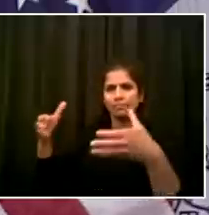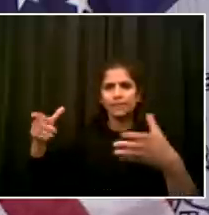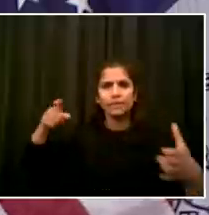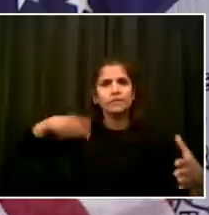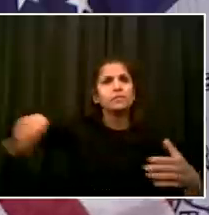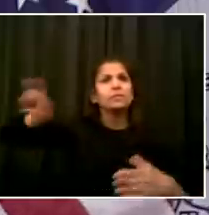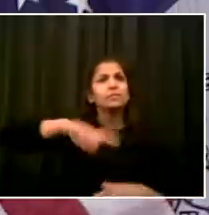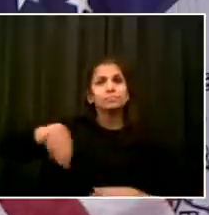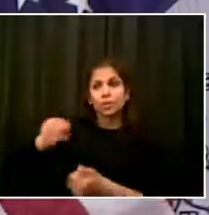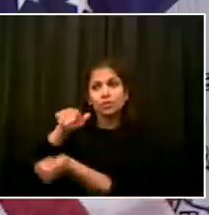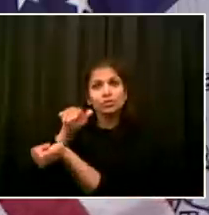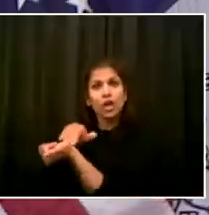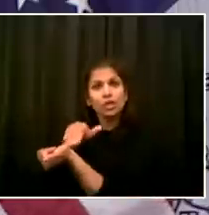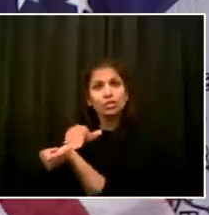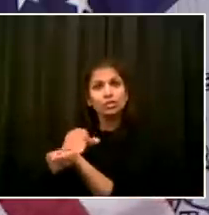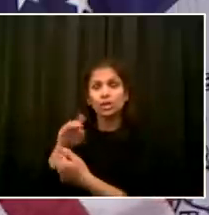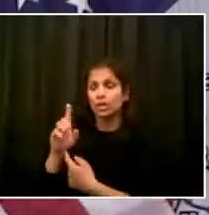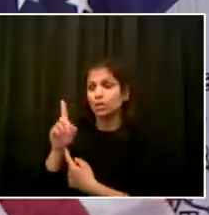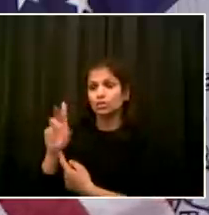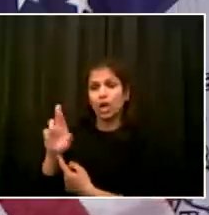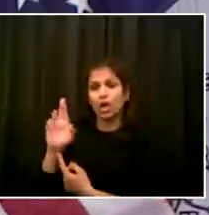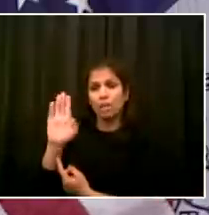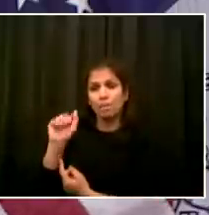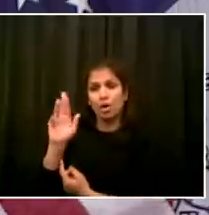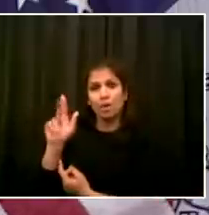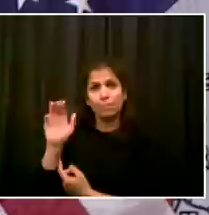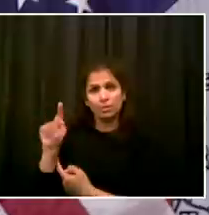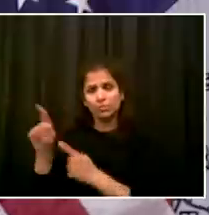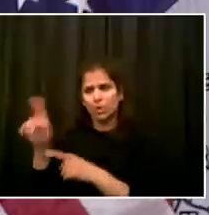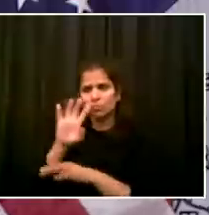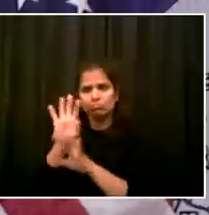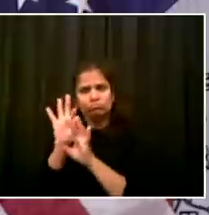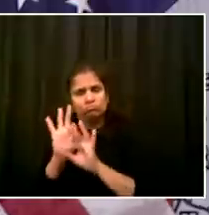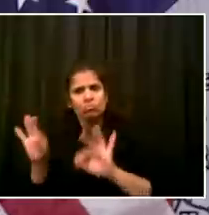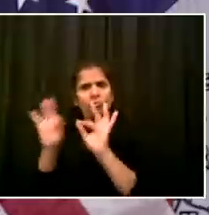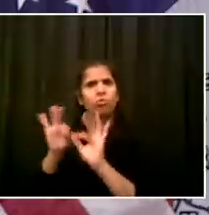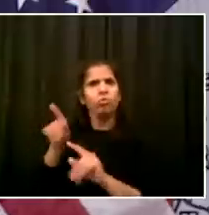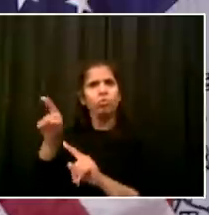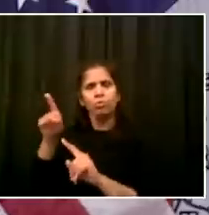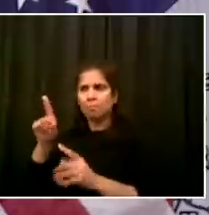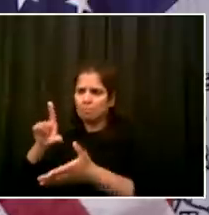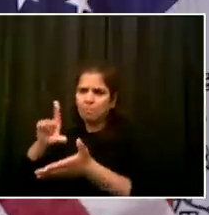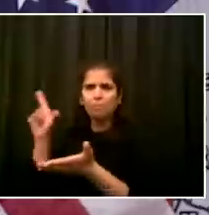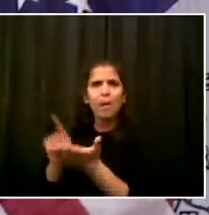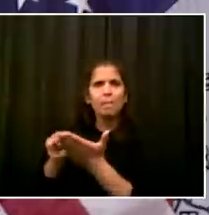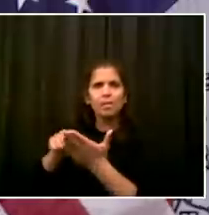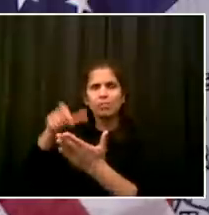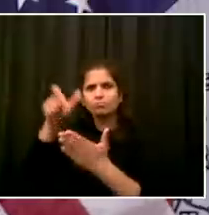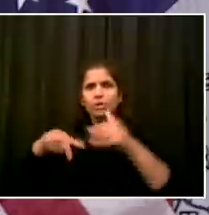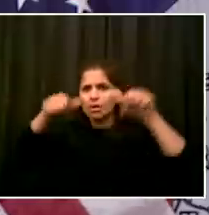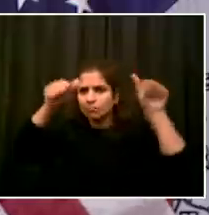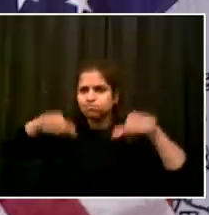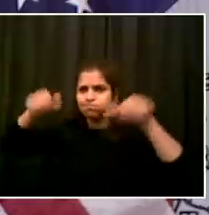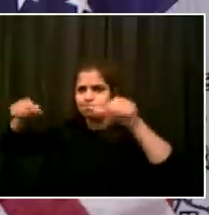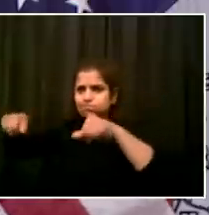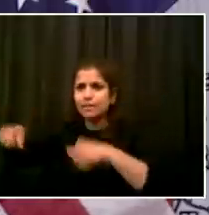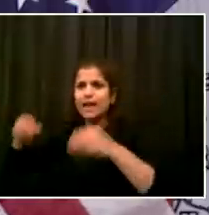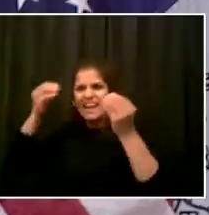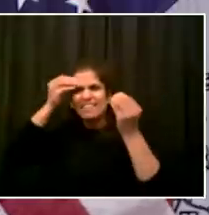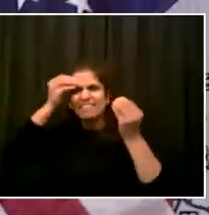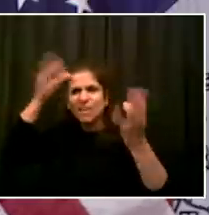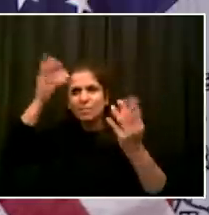the transparent data about the disparities as soon as we had it in a form that we believed was